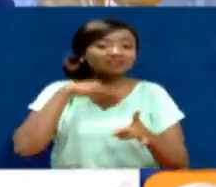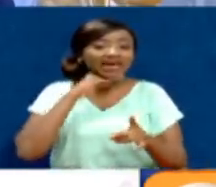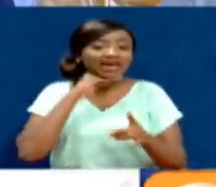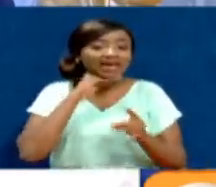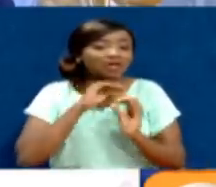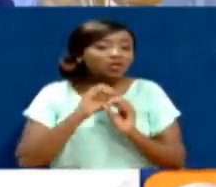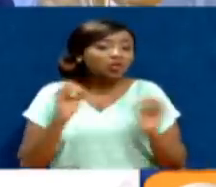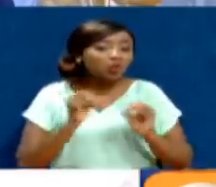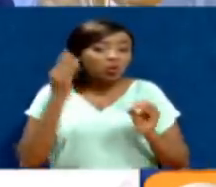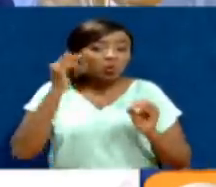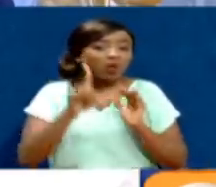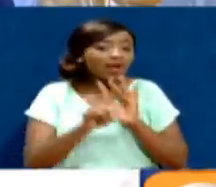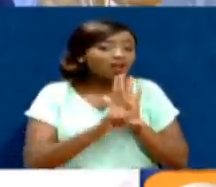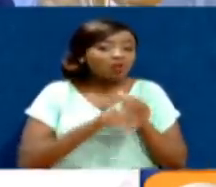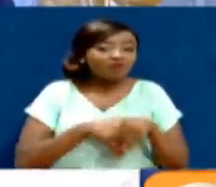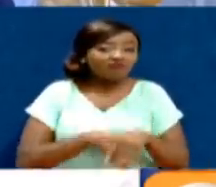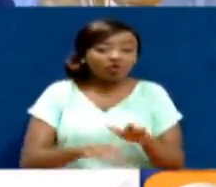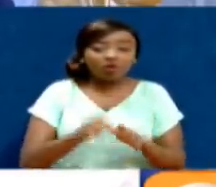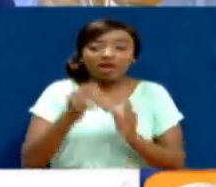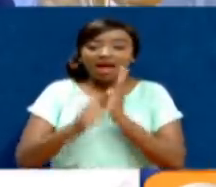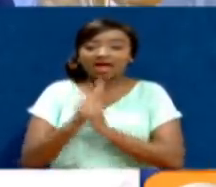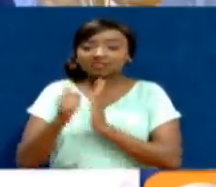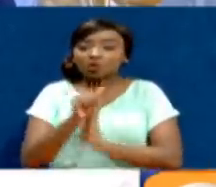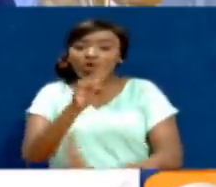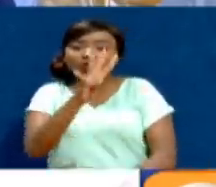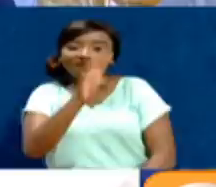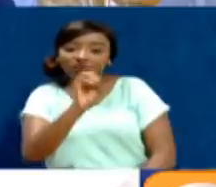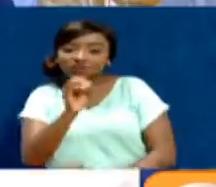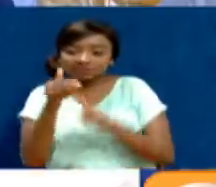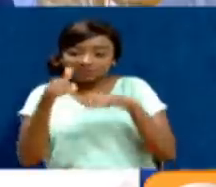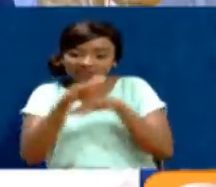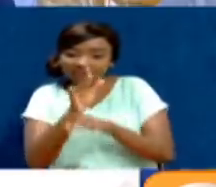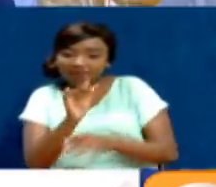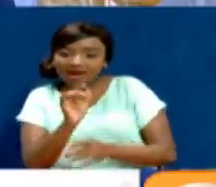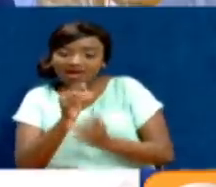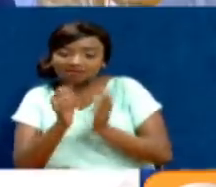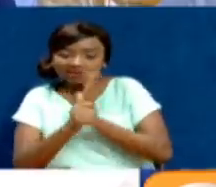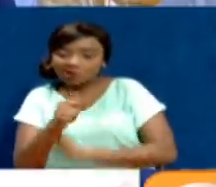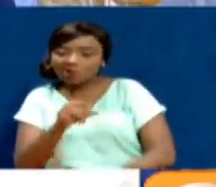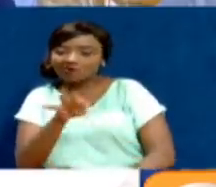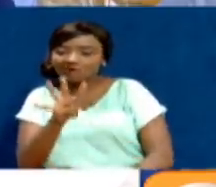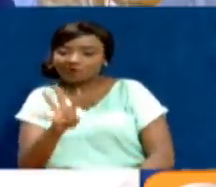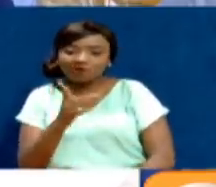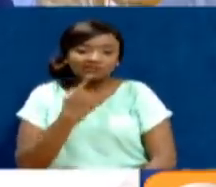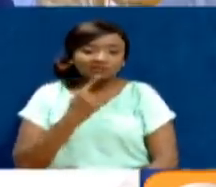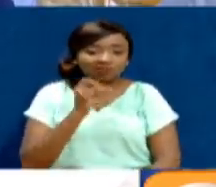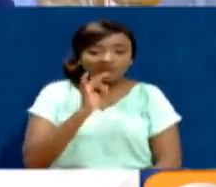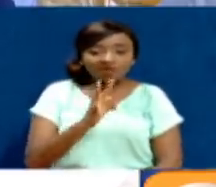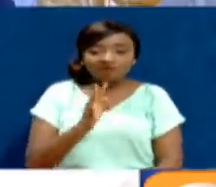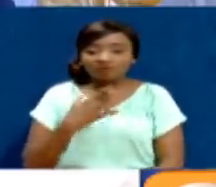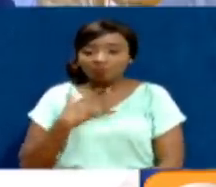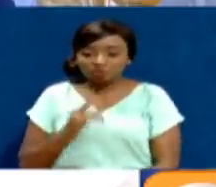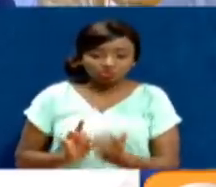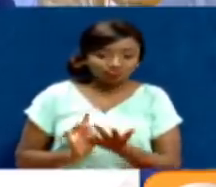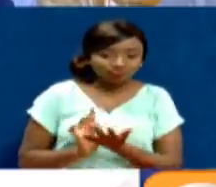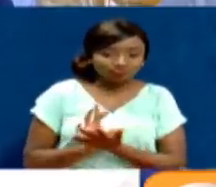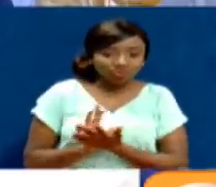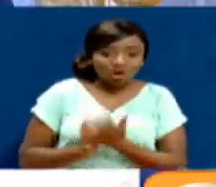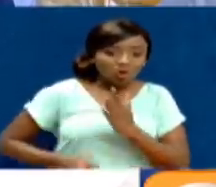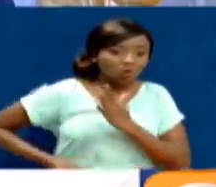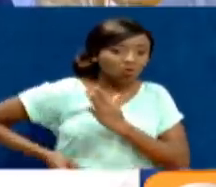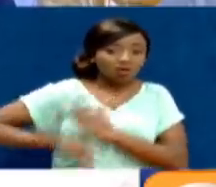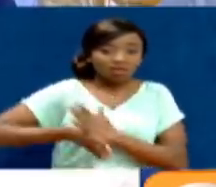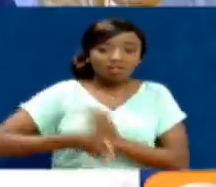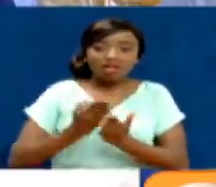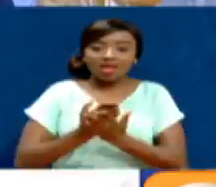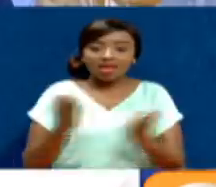Why? Because we follow the law. Article 40, sub-article 4 of the Kenyan Constitution. If you want to evict any